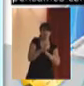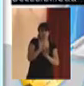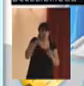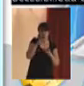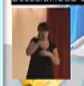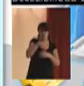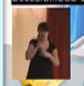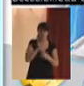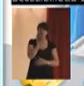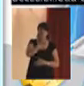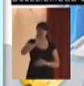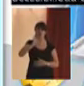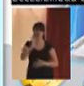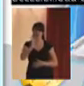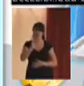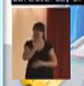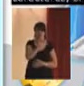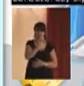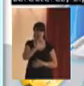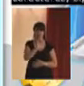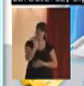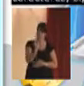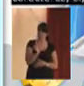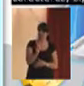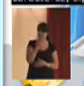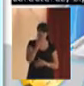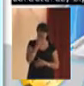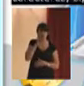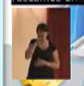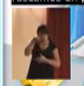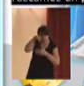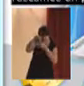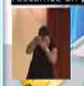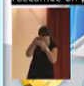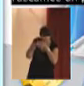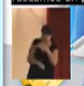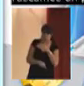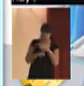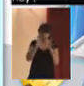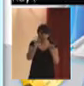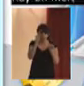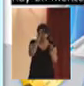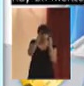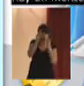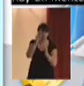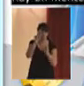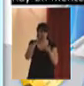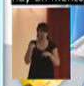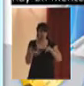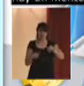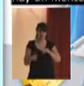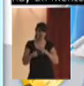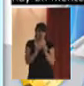There's 140 characters that you can type per tweet, yes, but if we look at Twitter, we can see that there's a lot of